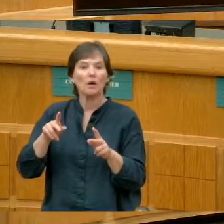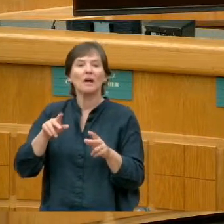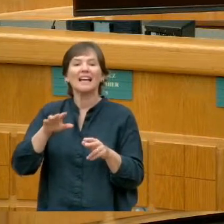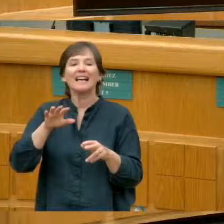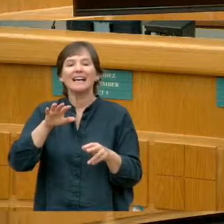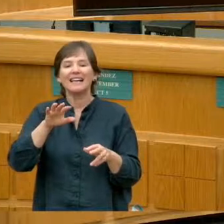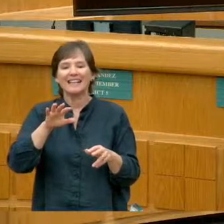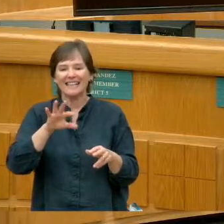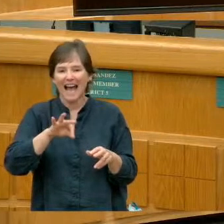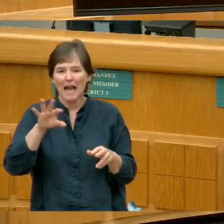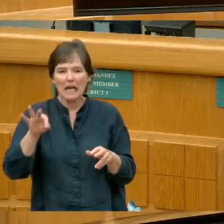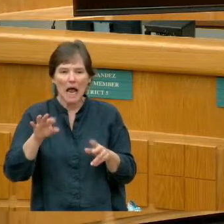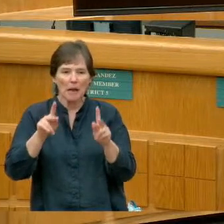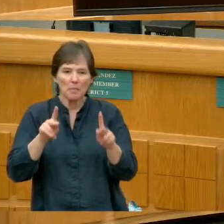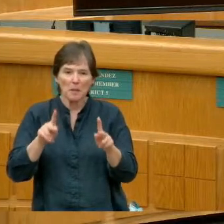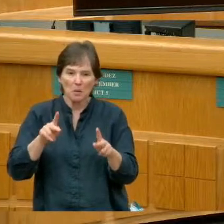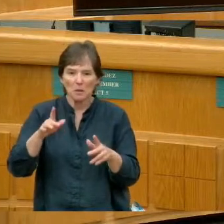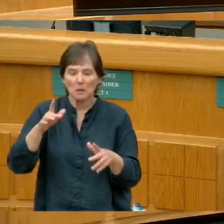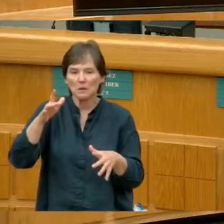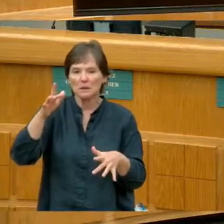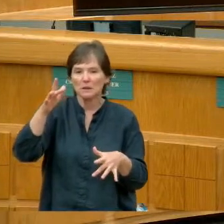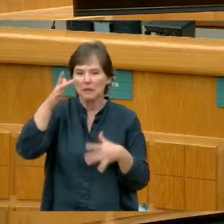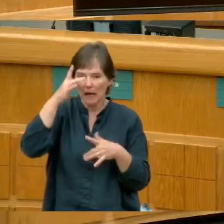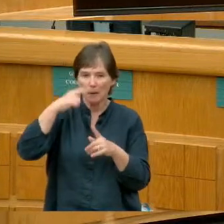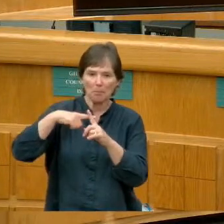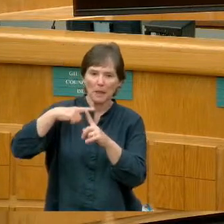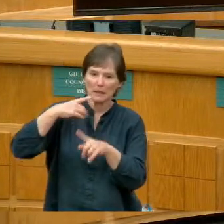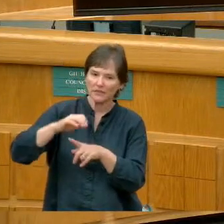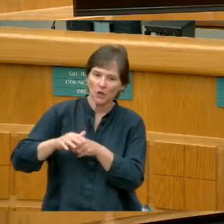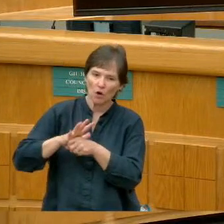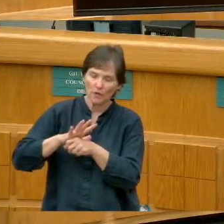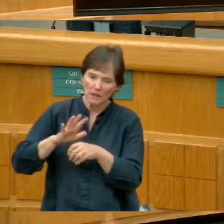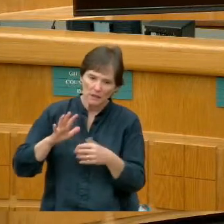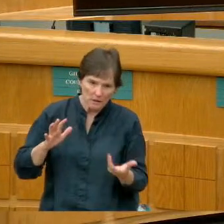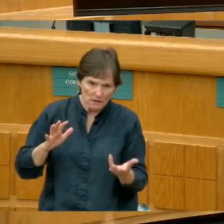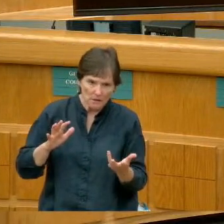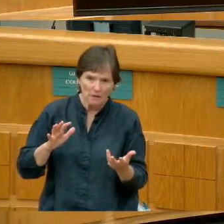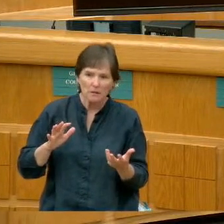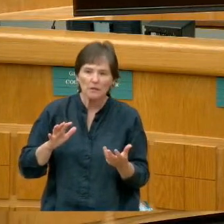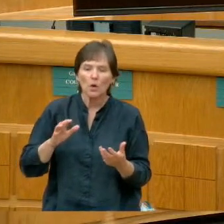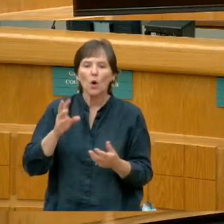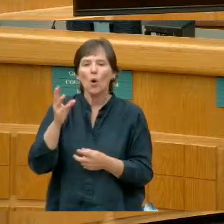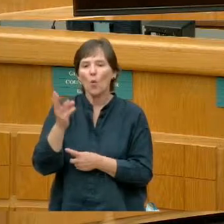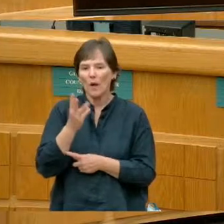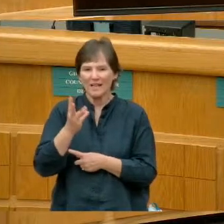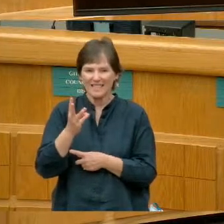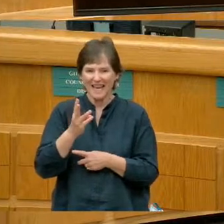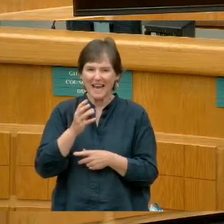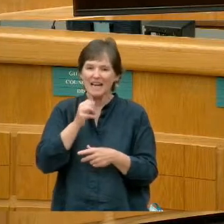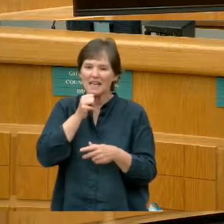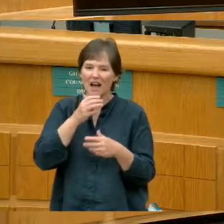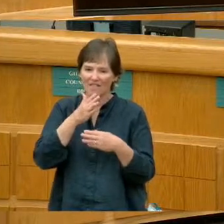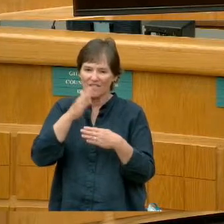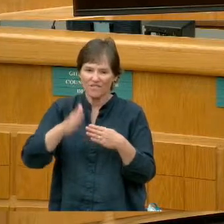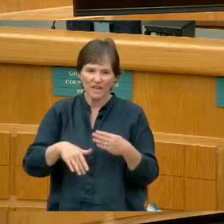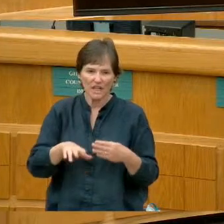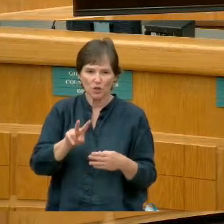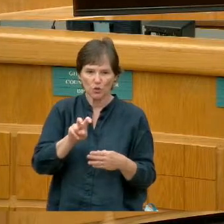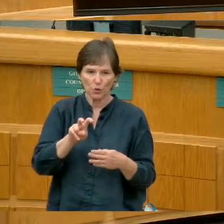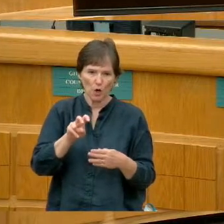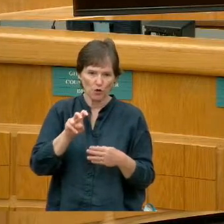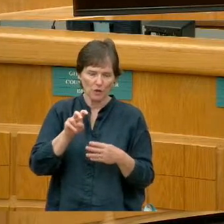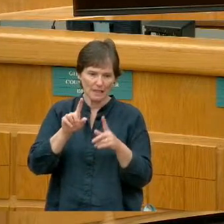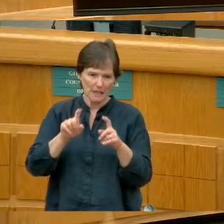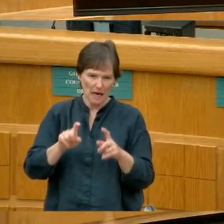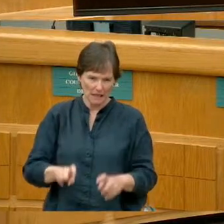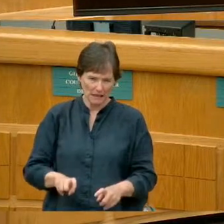do the complete 200 on Tuesday, nor the complete 200 that we had scheduled for Wednesday, we have some VTM,